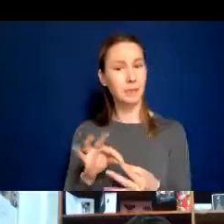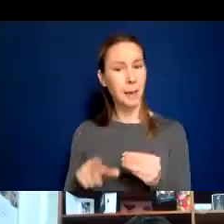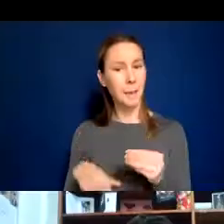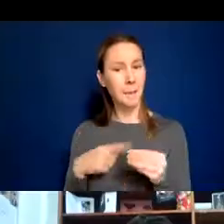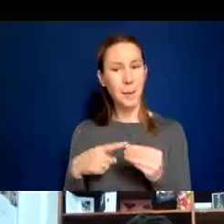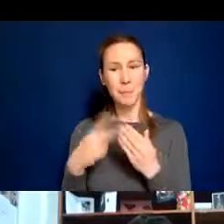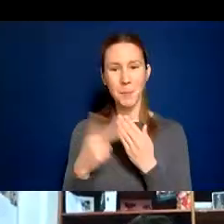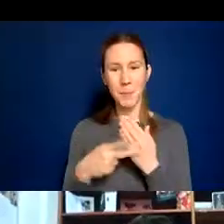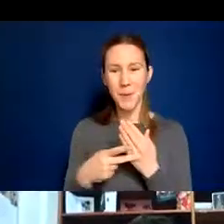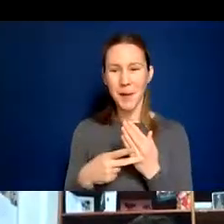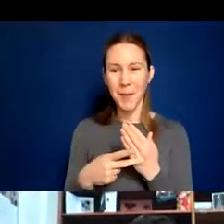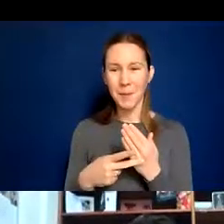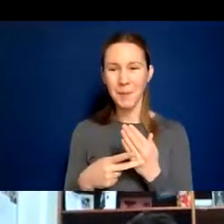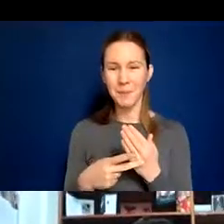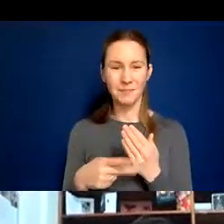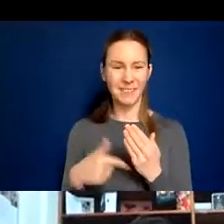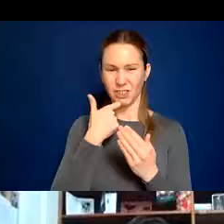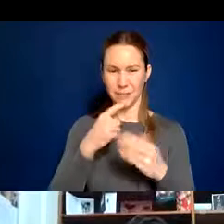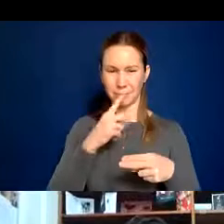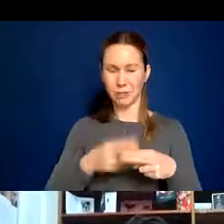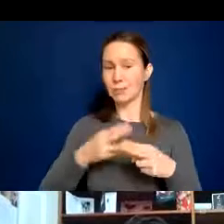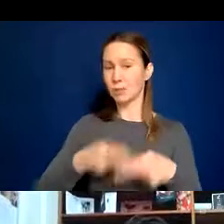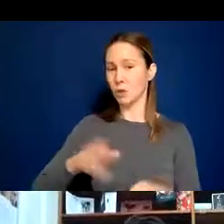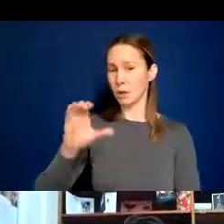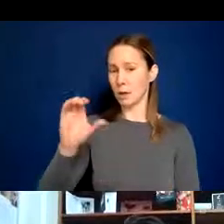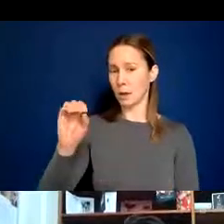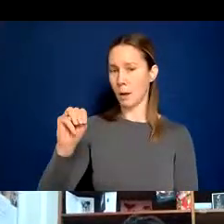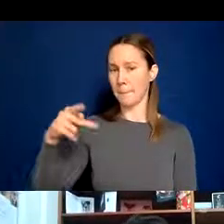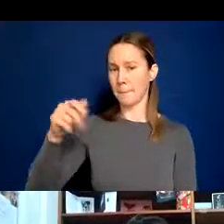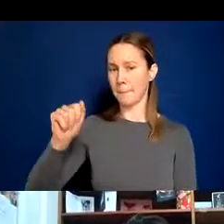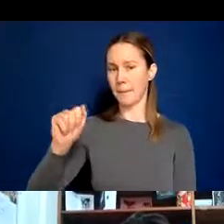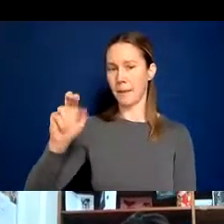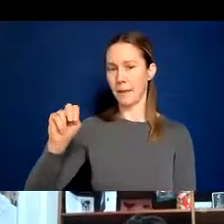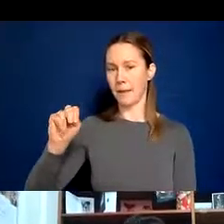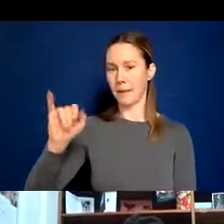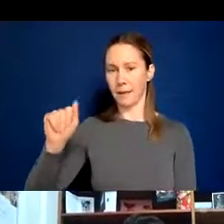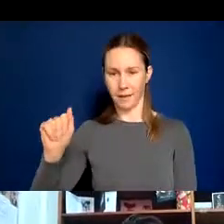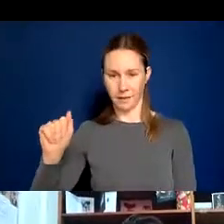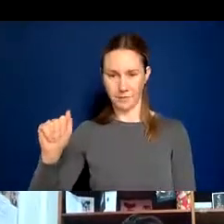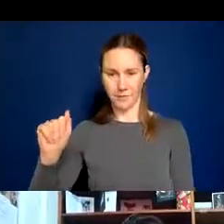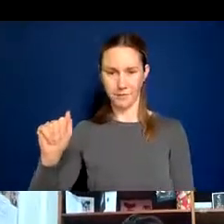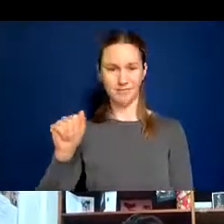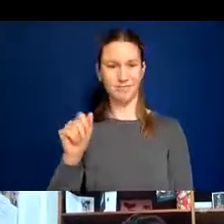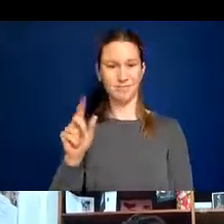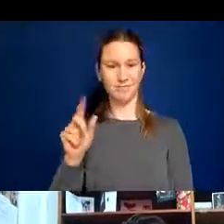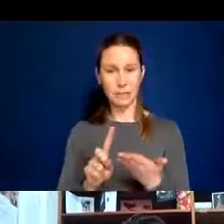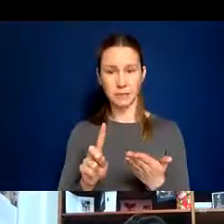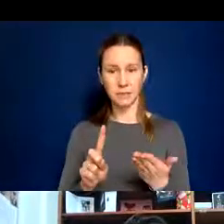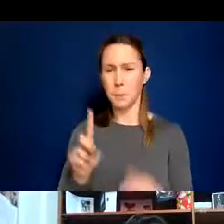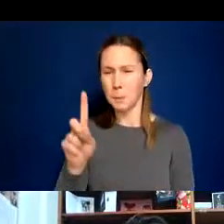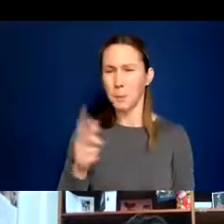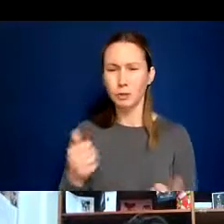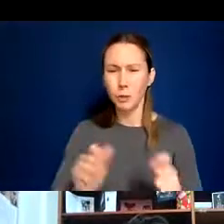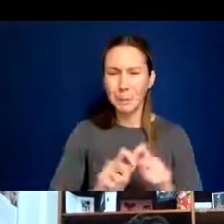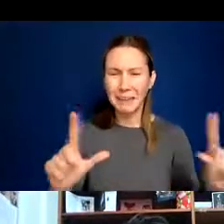program I just mentioned called Compania. And it's designed, let me see if I can get it bigger.